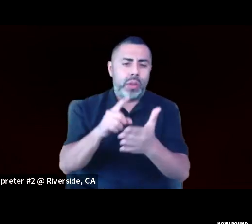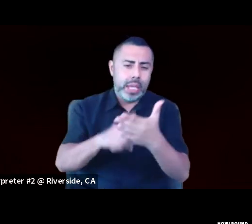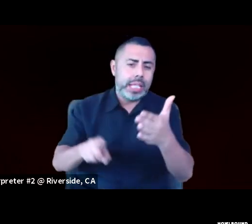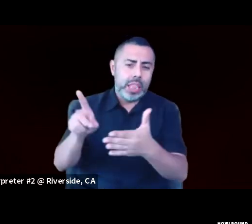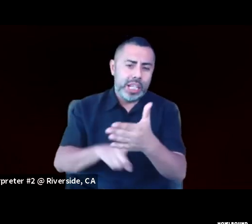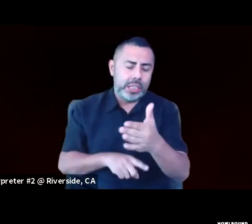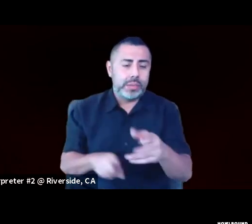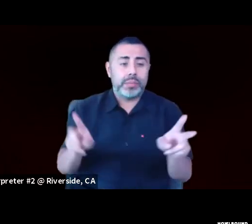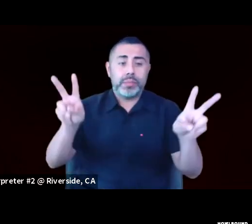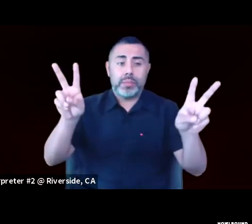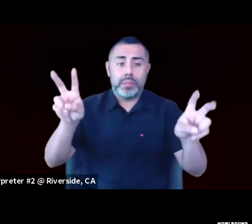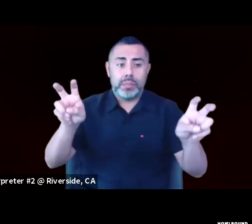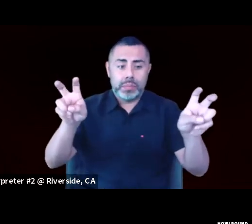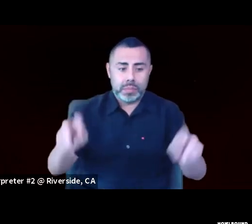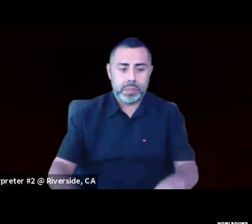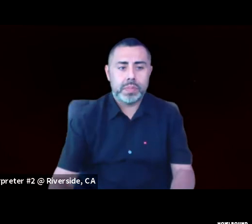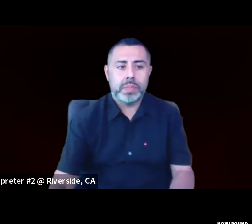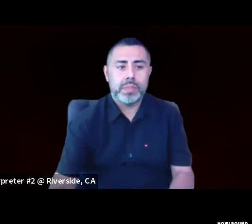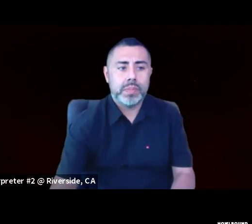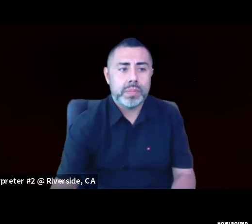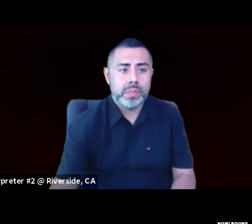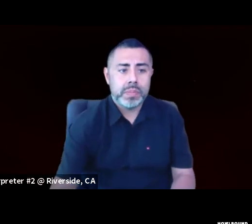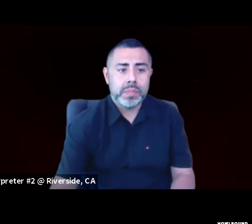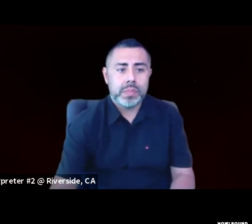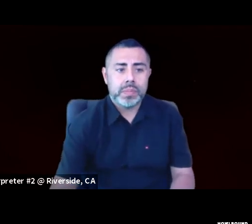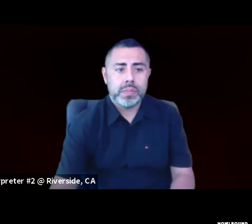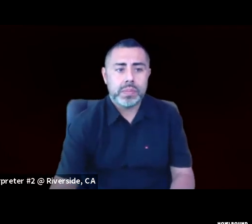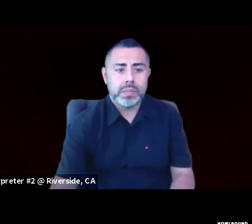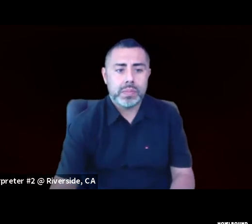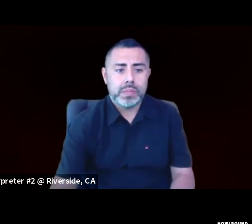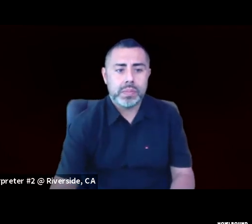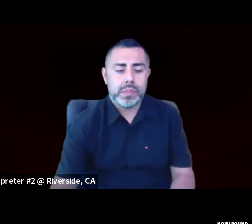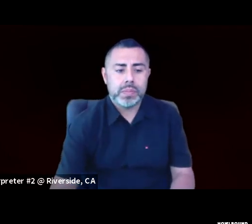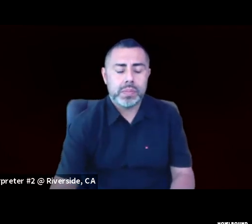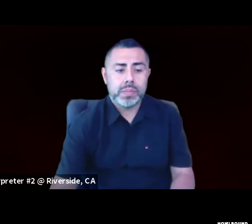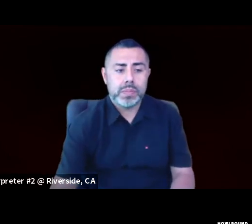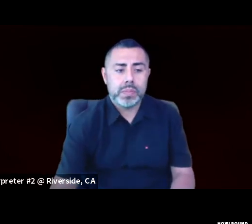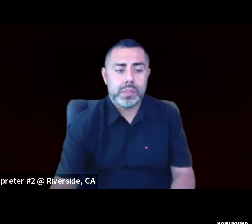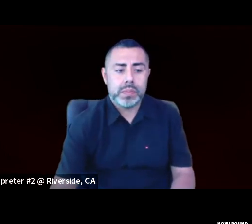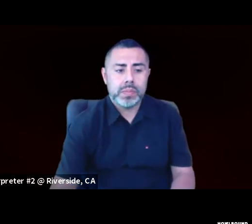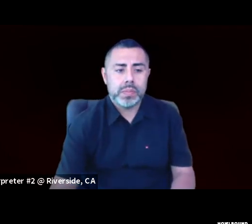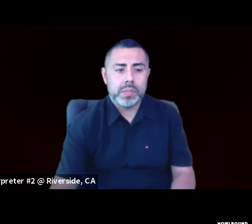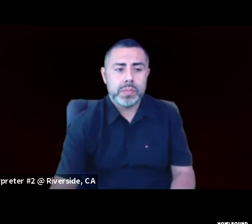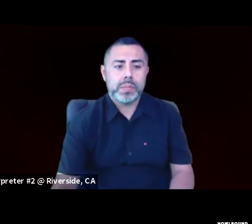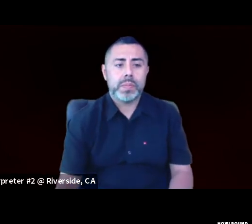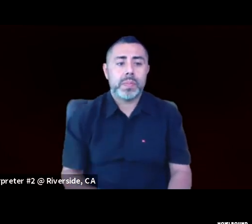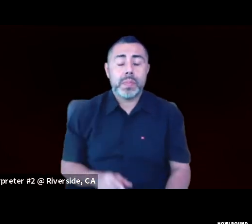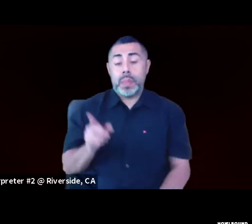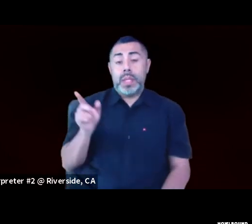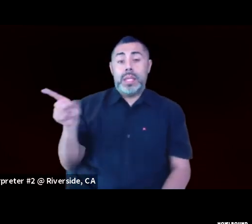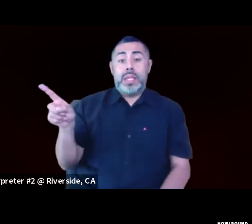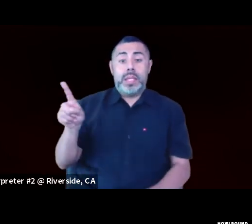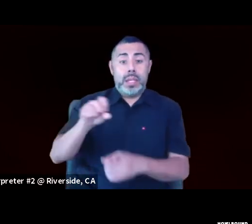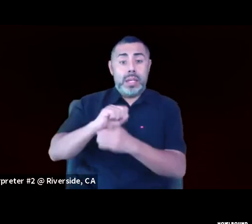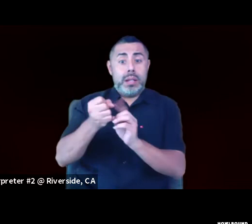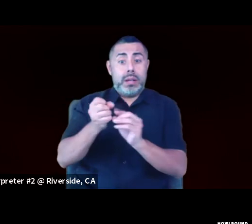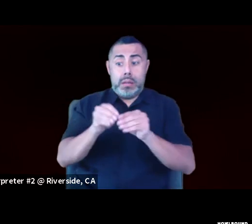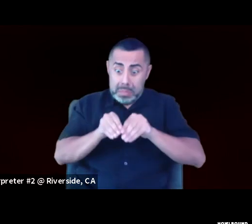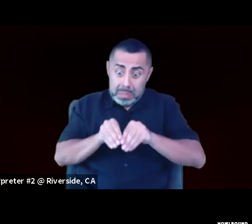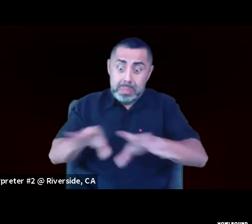"The ramifications of the pandemic create conditions to unfairly punish artists.